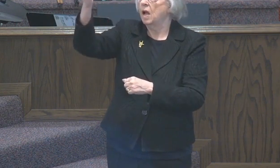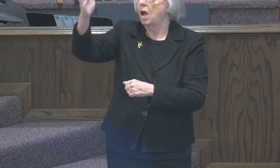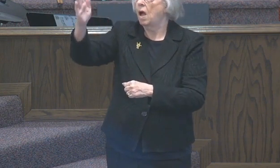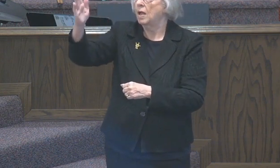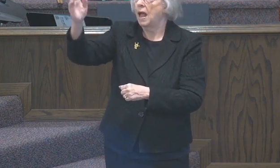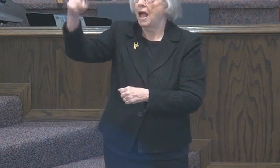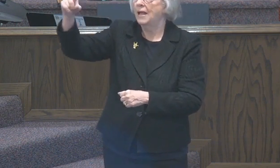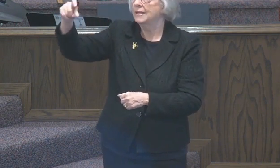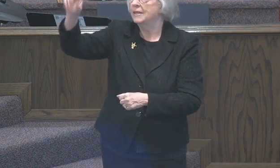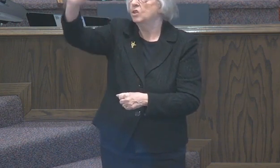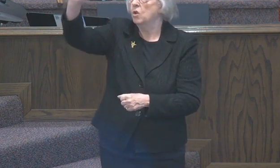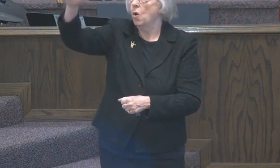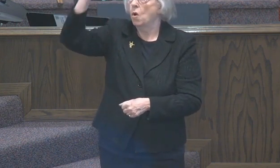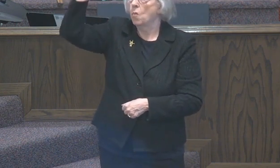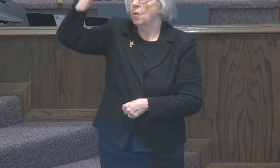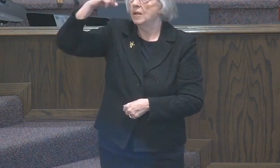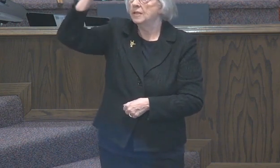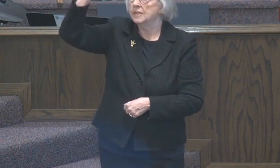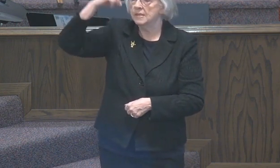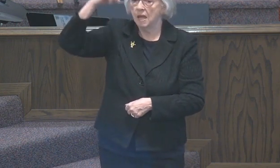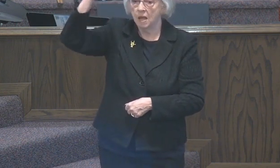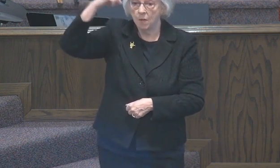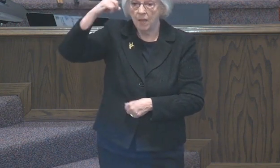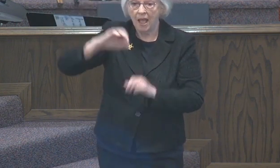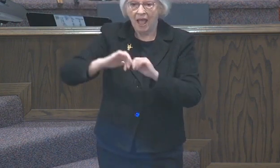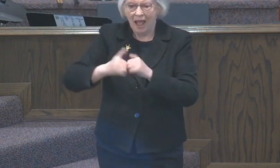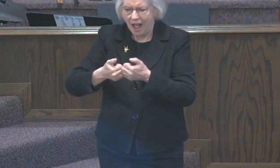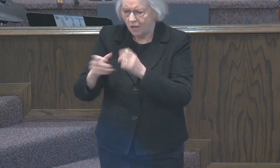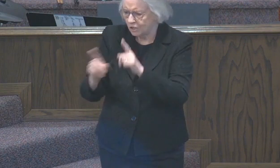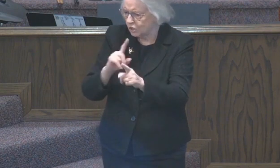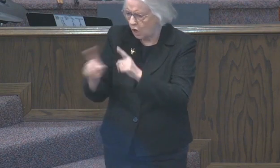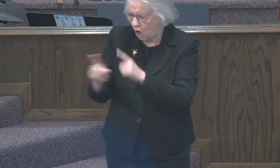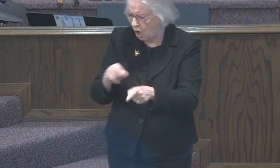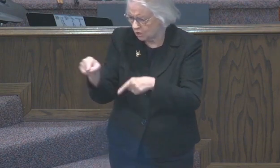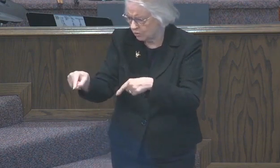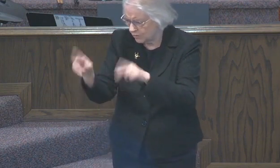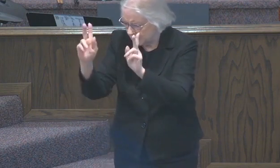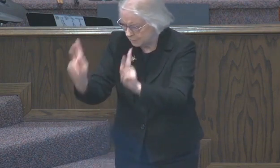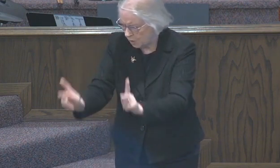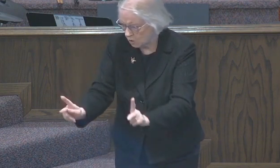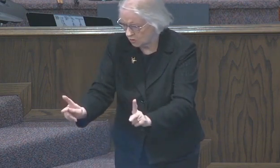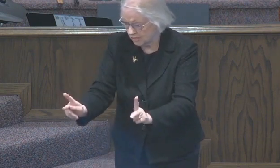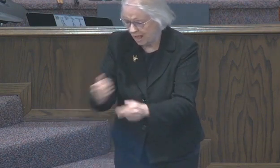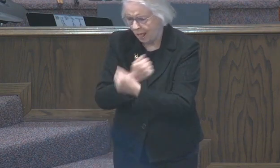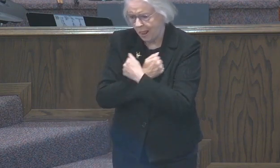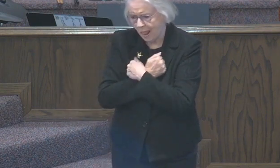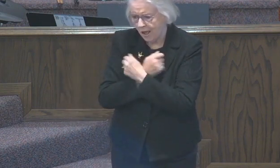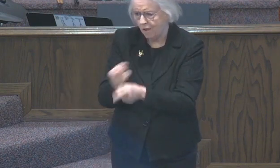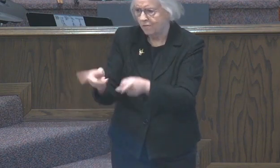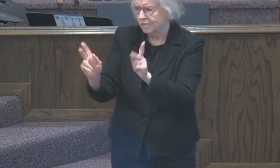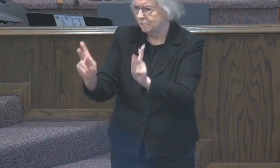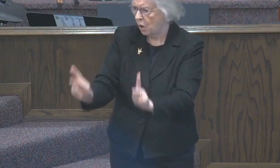wisdom or discernment. We'll get to discernment in a second. We ask for wisdom. And what is